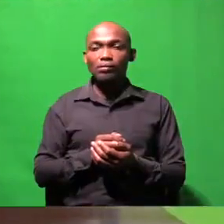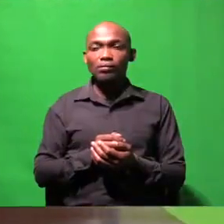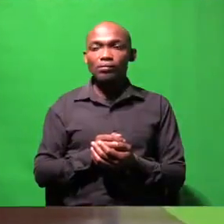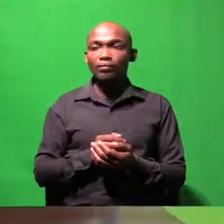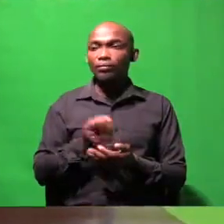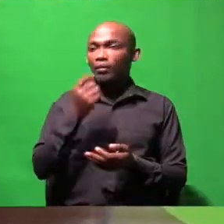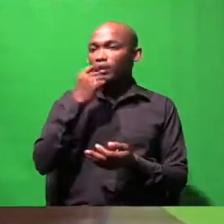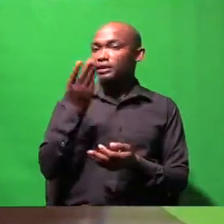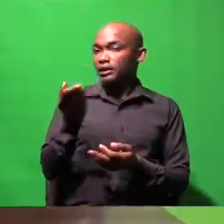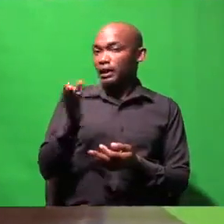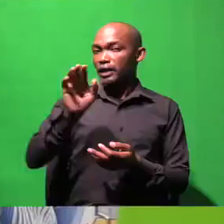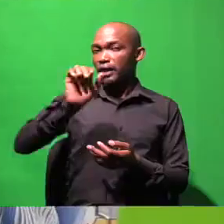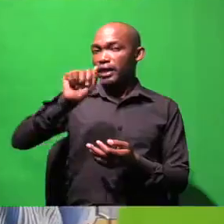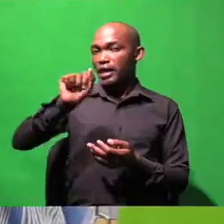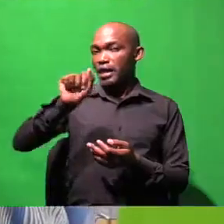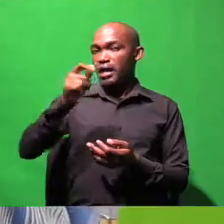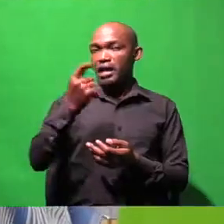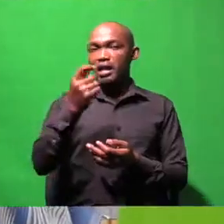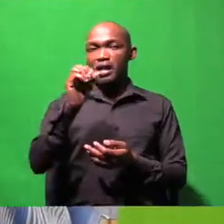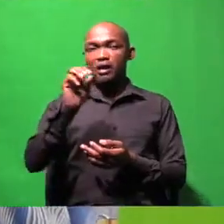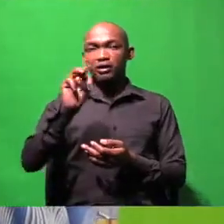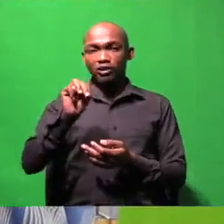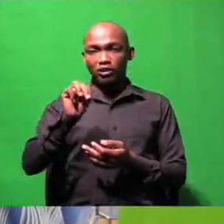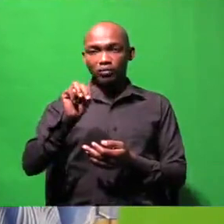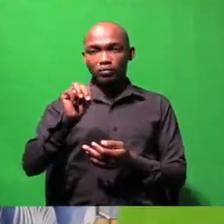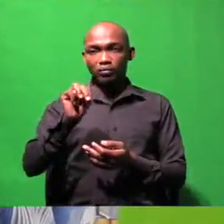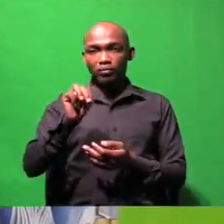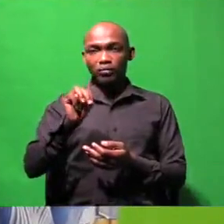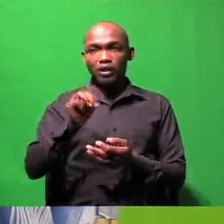It's a atom can be created